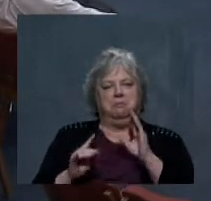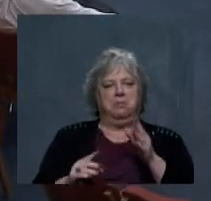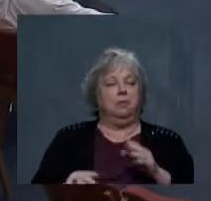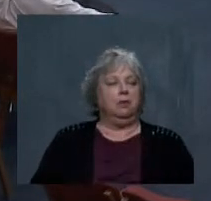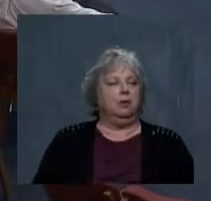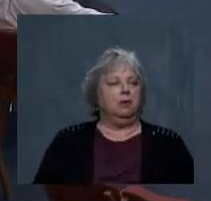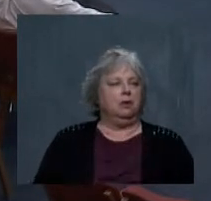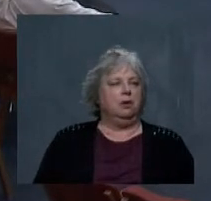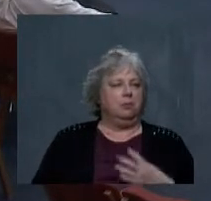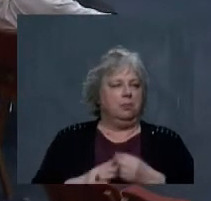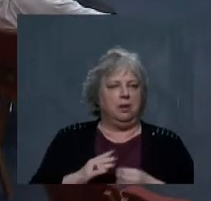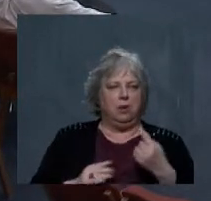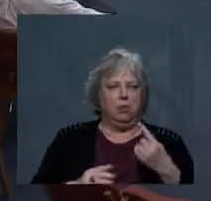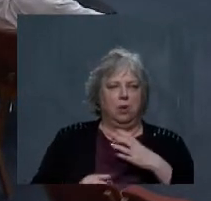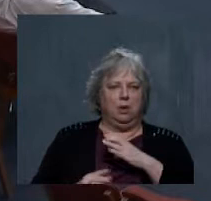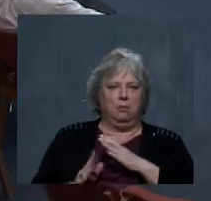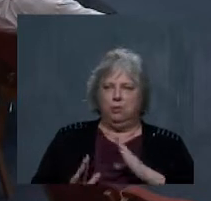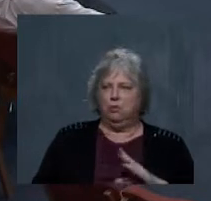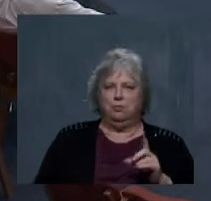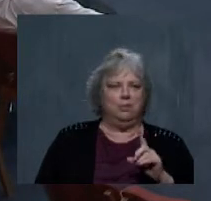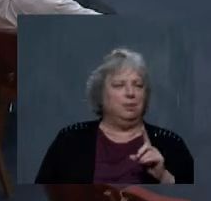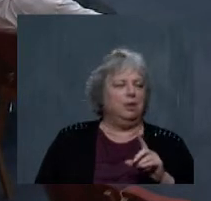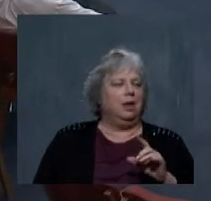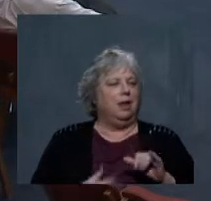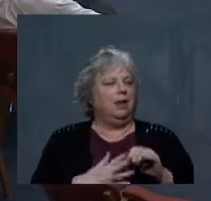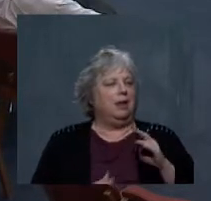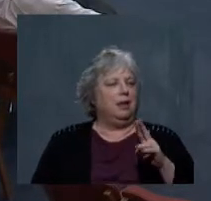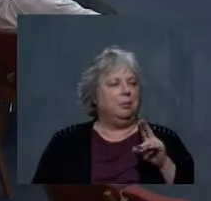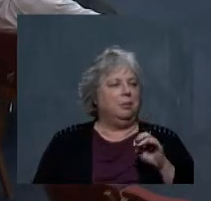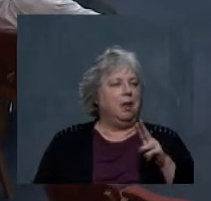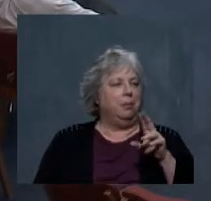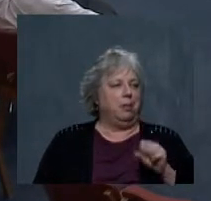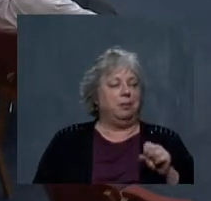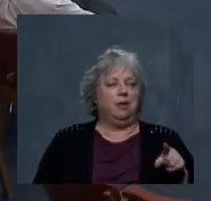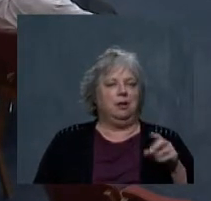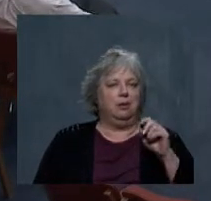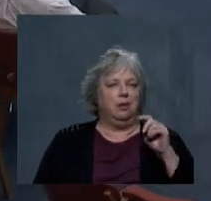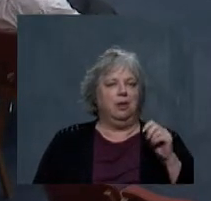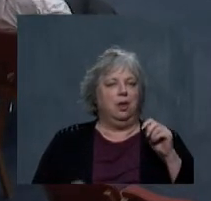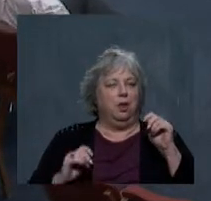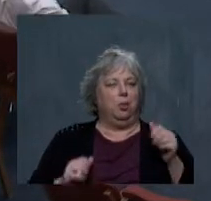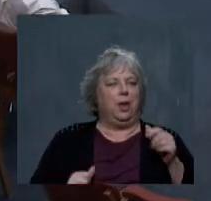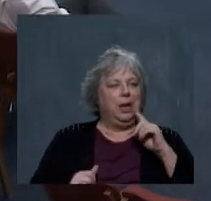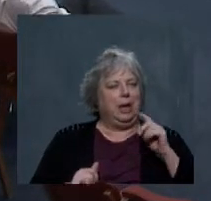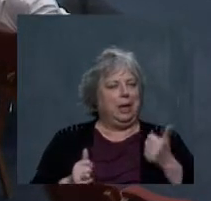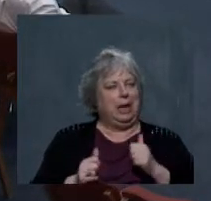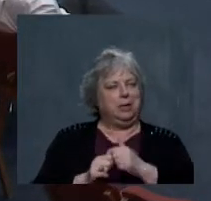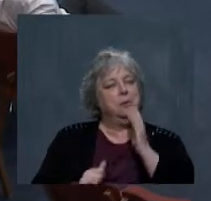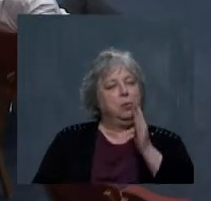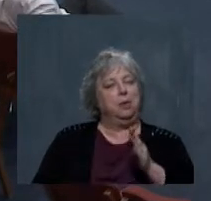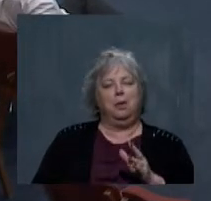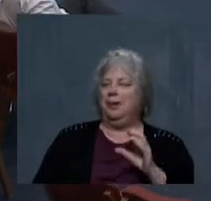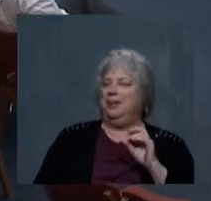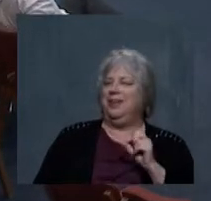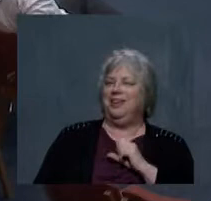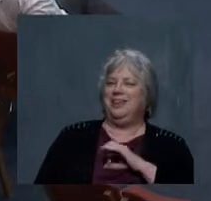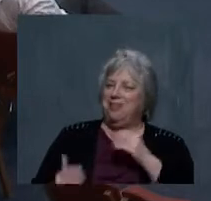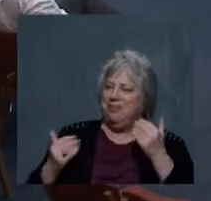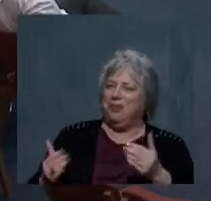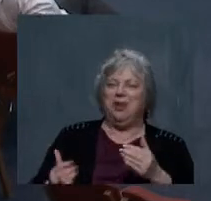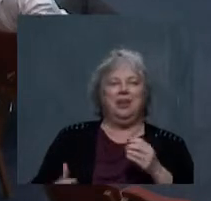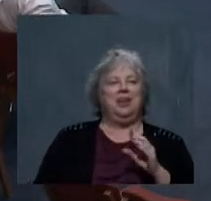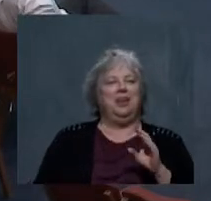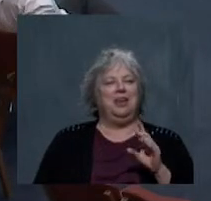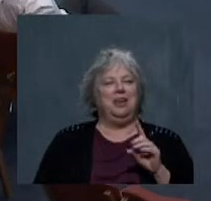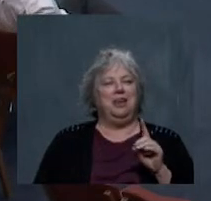Missing one commissioner. That's Commissioner Bubbas. He's quick. He can catch up. Okay. All right. Then, staff, please. Item